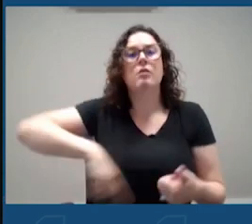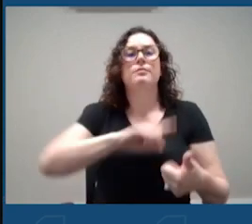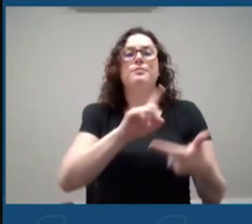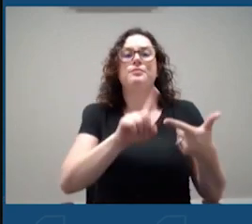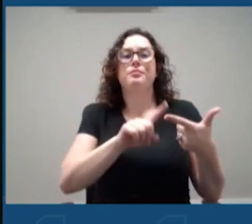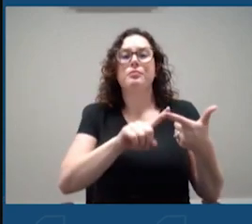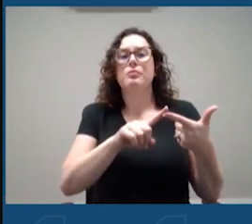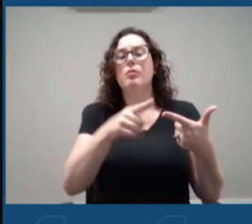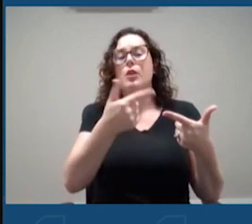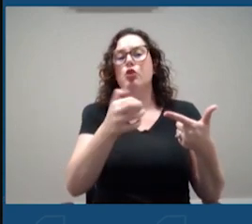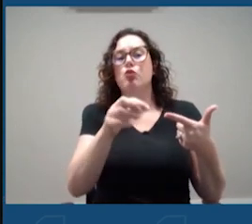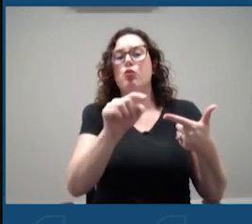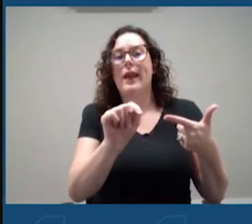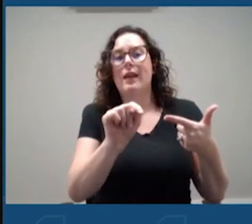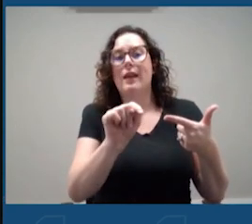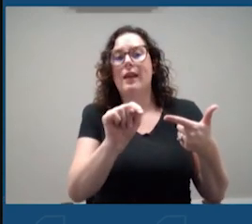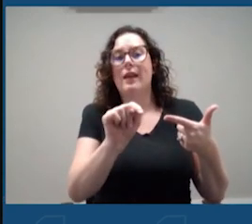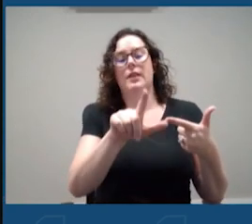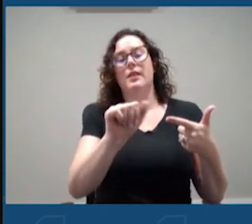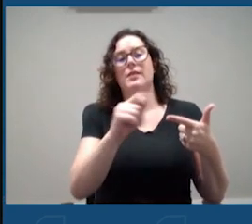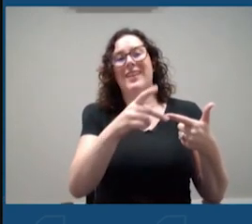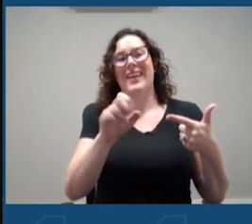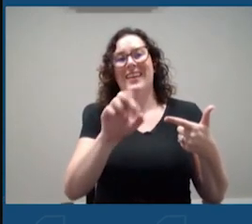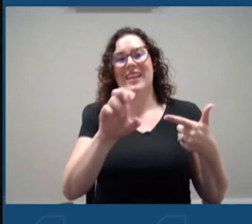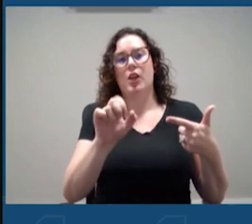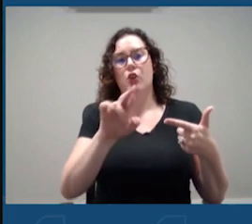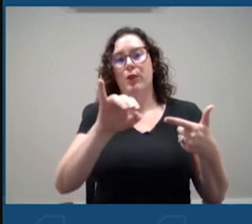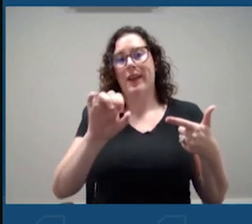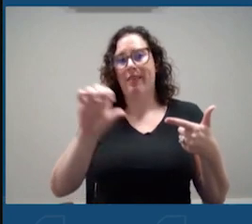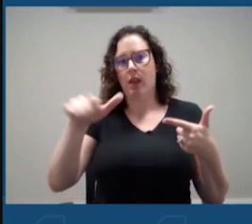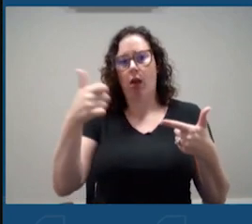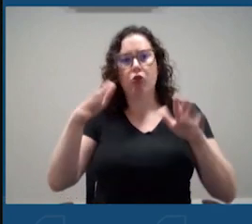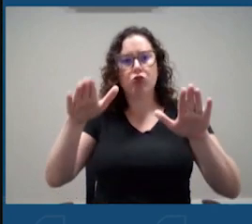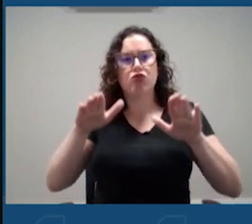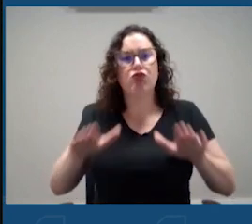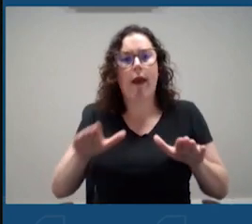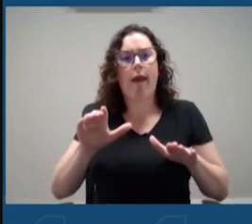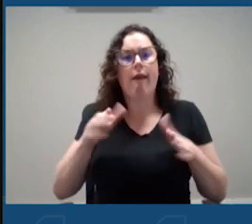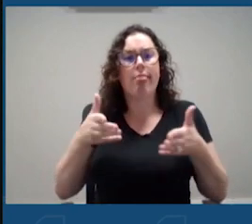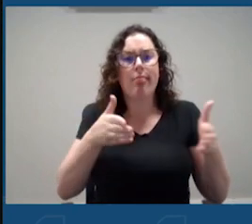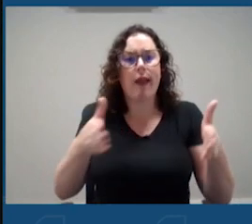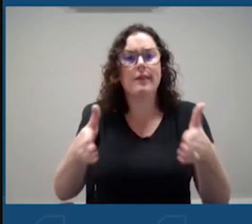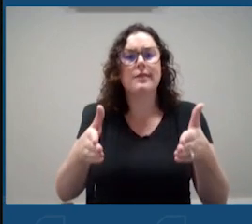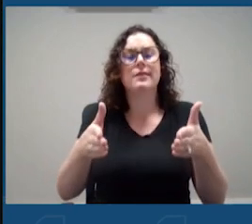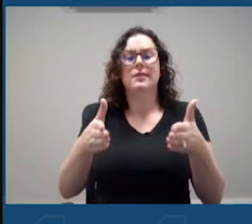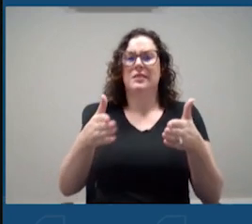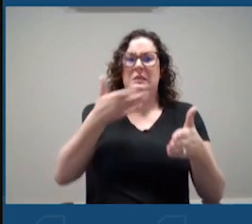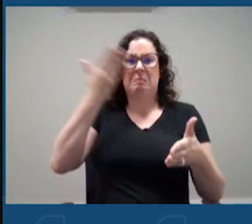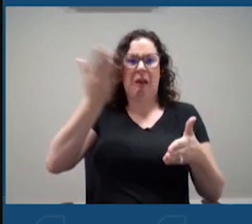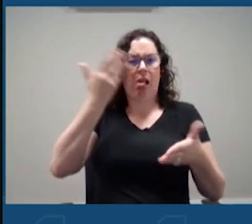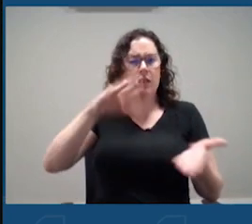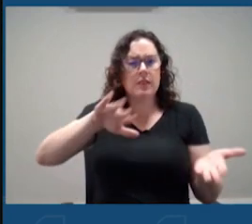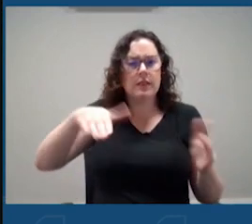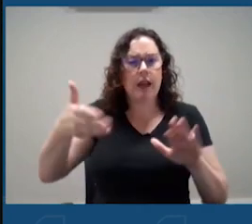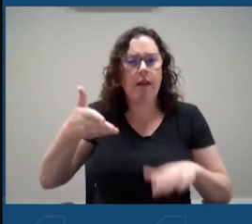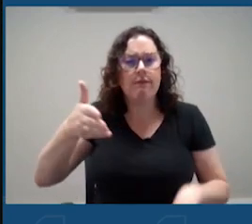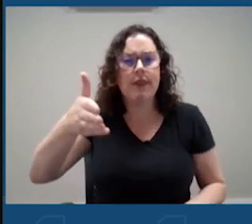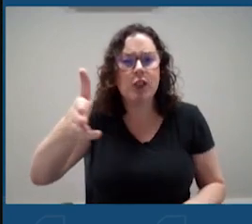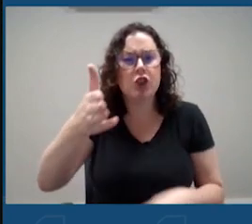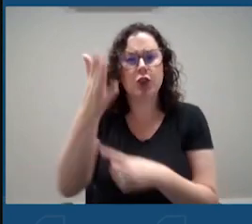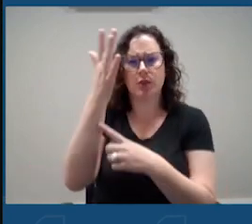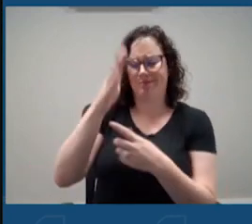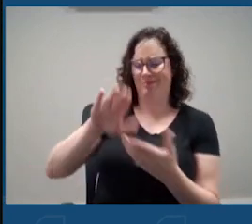largest freshwater bodies on the planet. And the stench of the dead fish killed by the pollution was